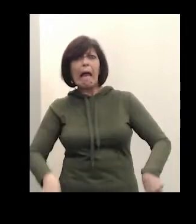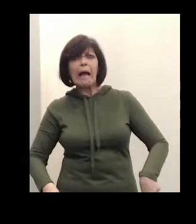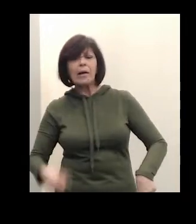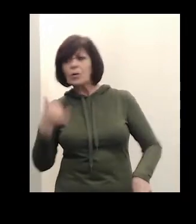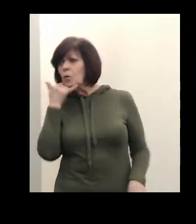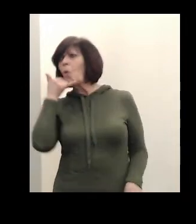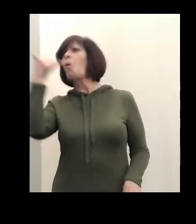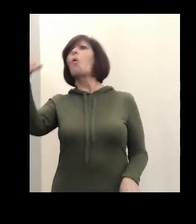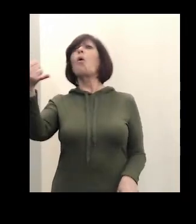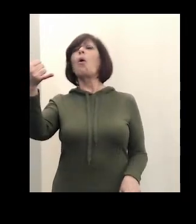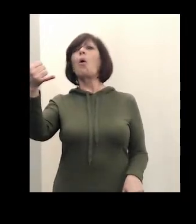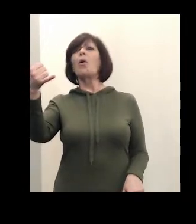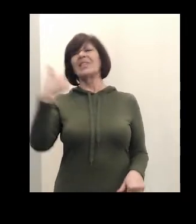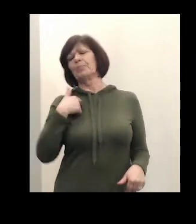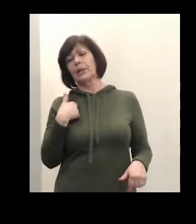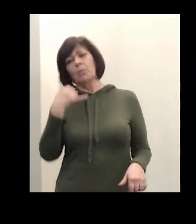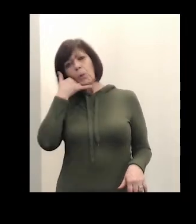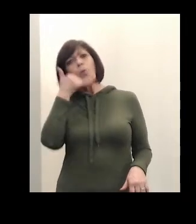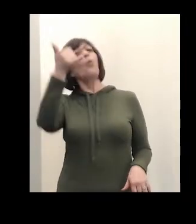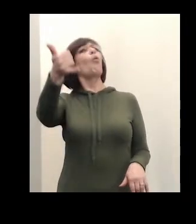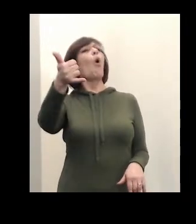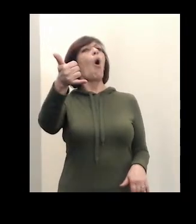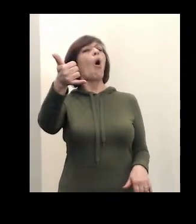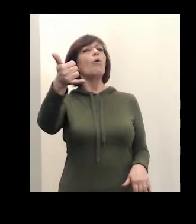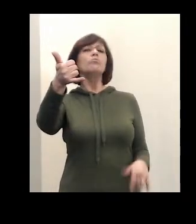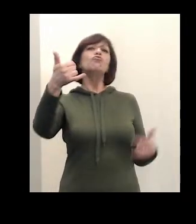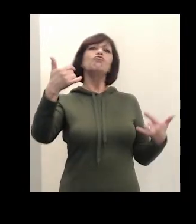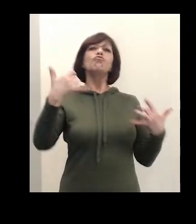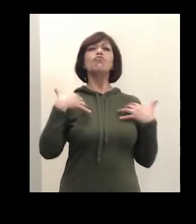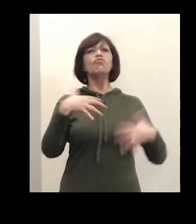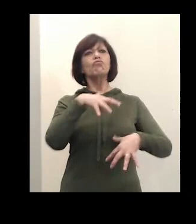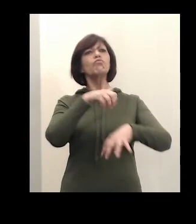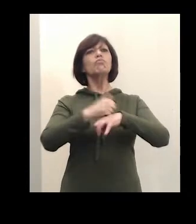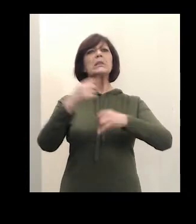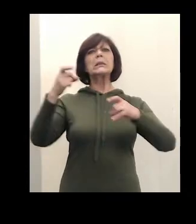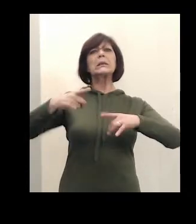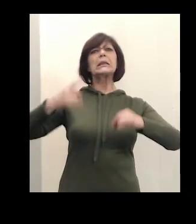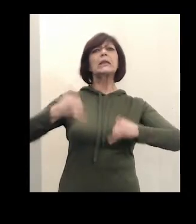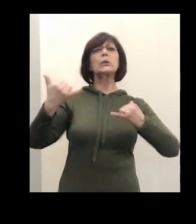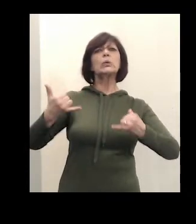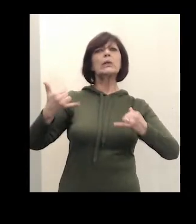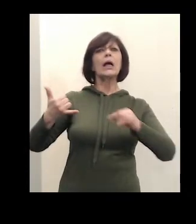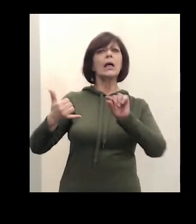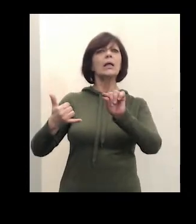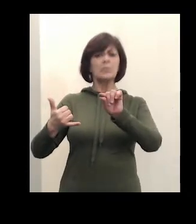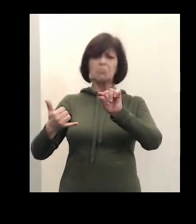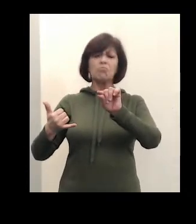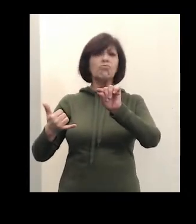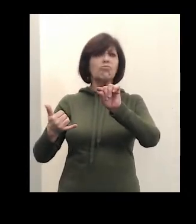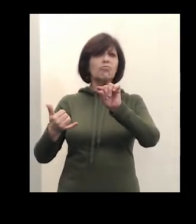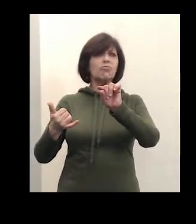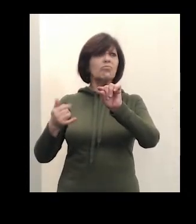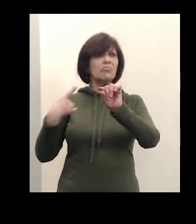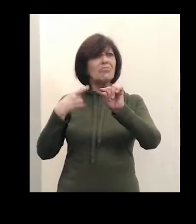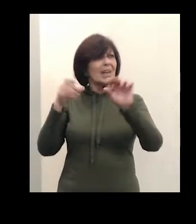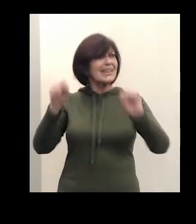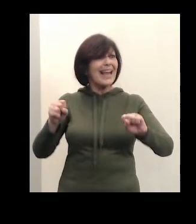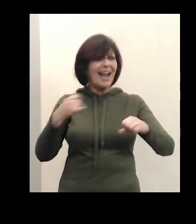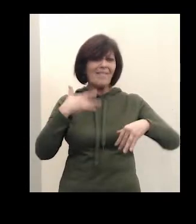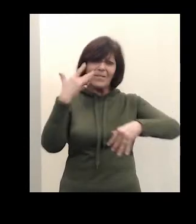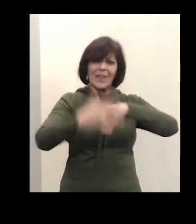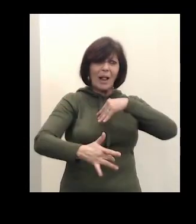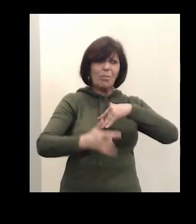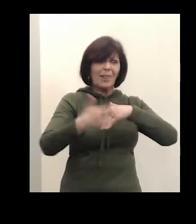me, not me, if you called the county, I should say, the 858-2929 number, this morning, you would have gotten an appointment